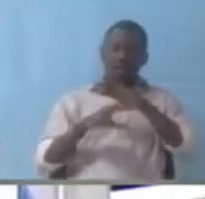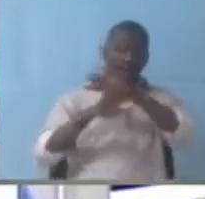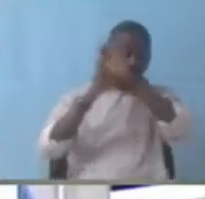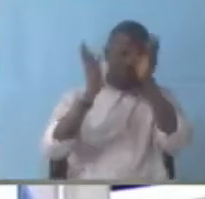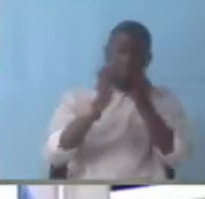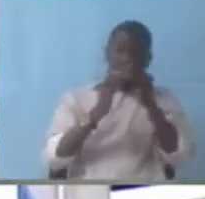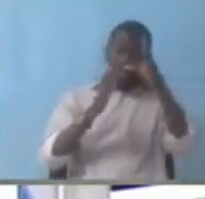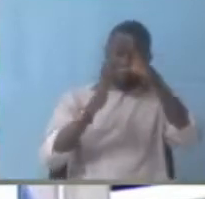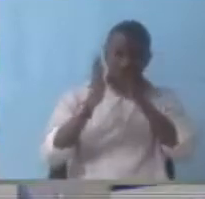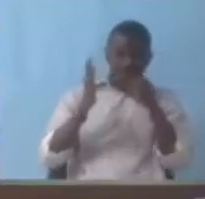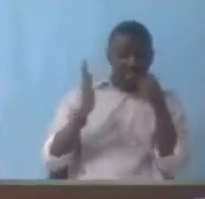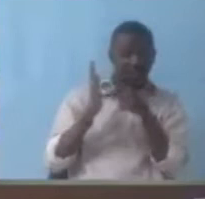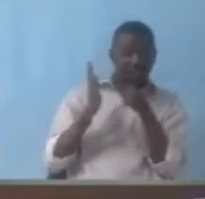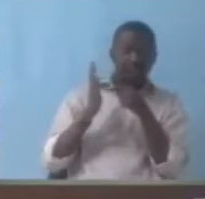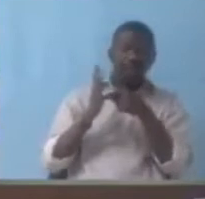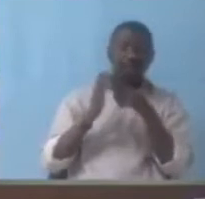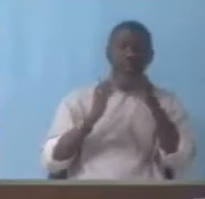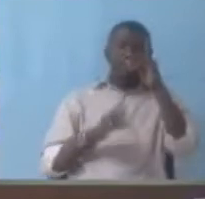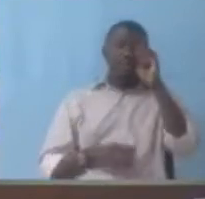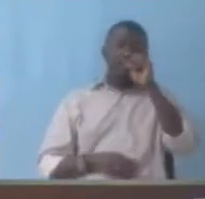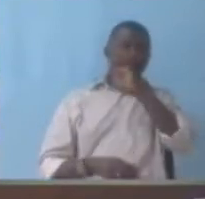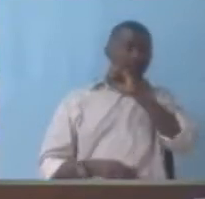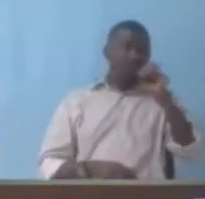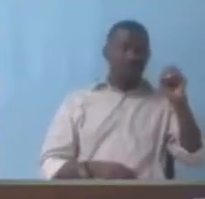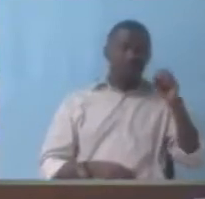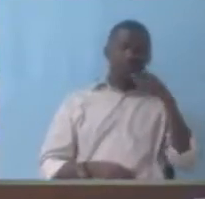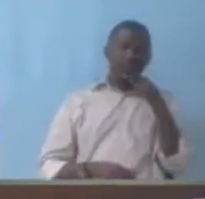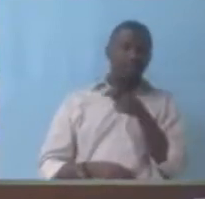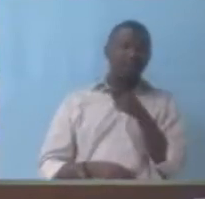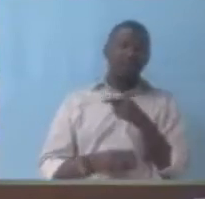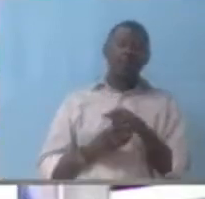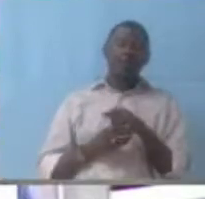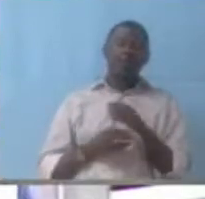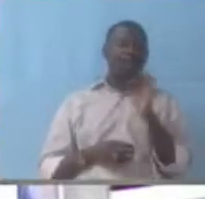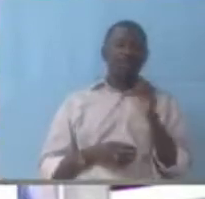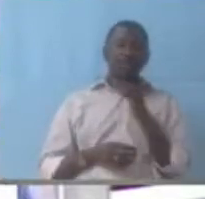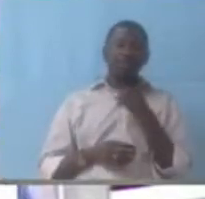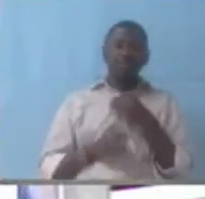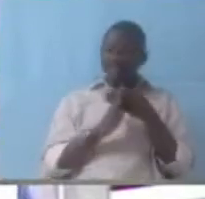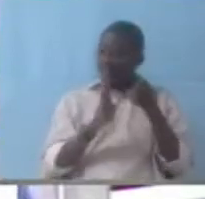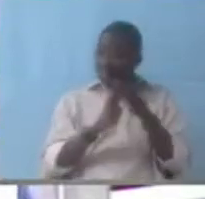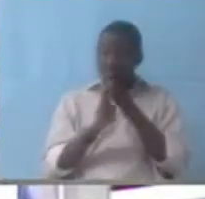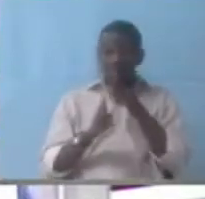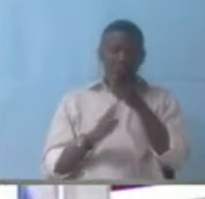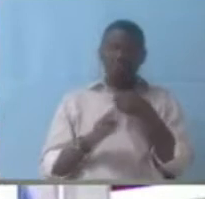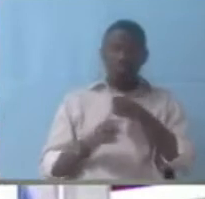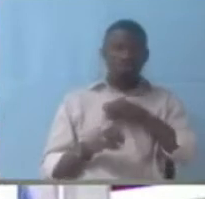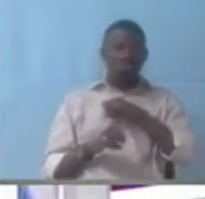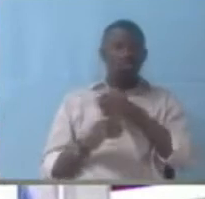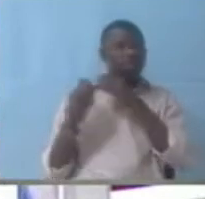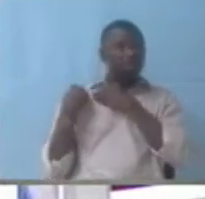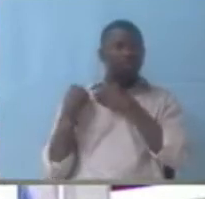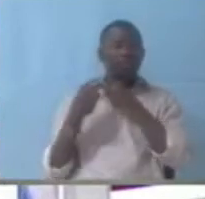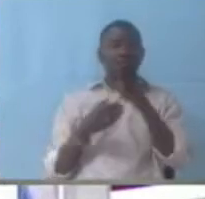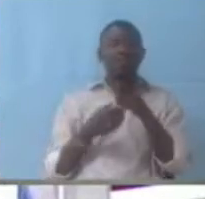decrees. Andung haninga bimba fola je ko nyin decree nyin kuma kon mende fururi nyi. We are very much influenced by you. Andung kuma kan le mialon ko